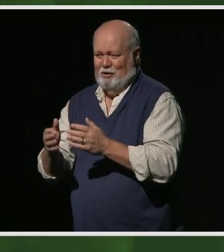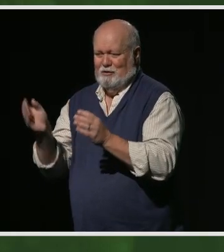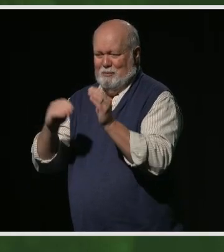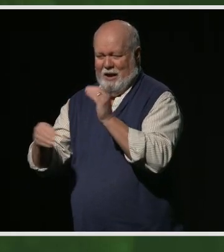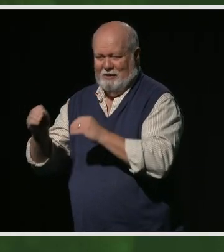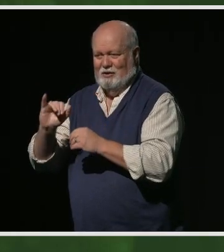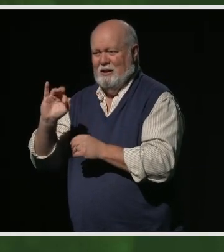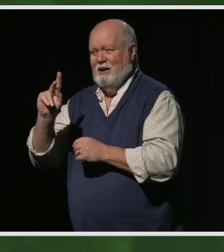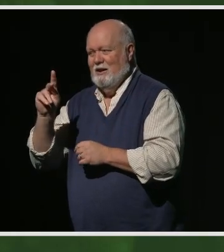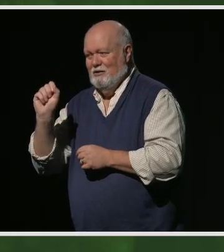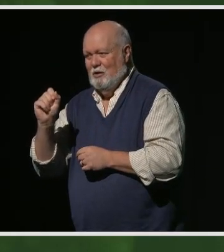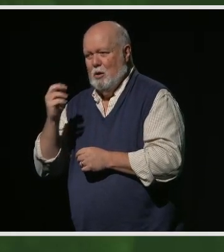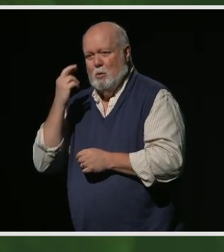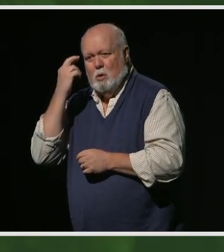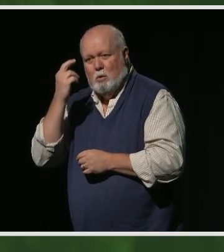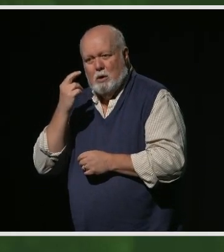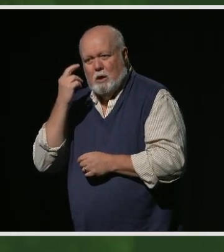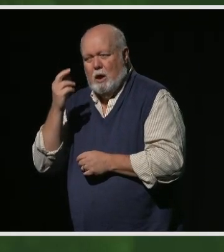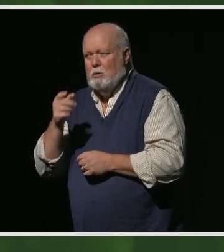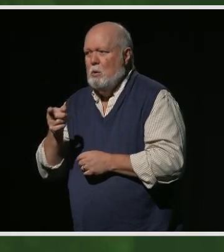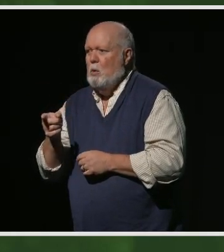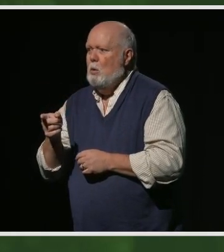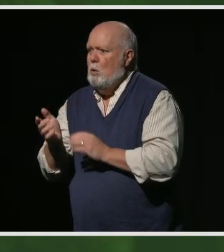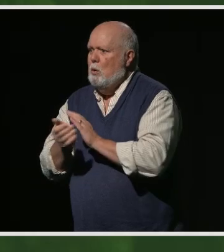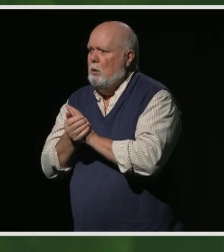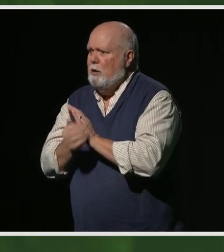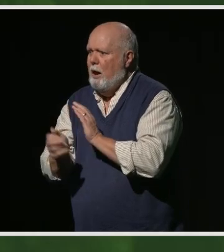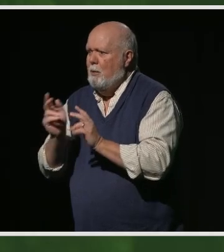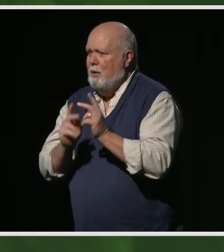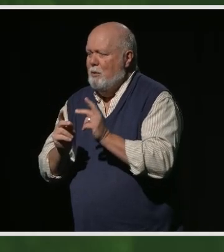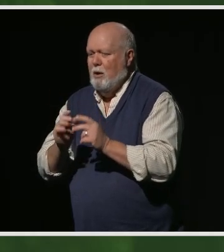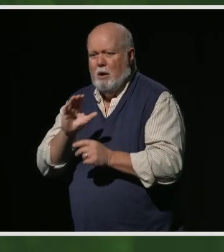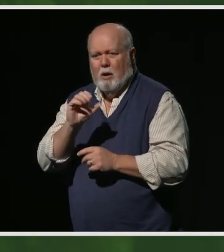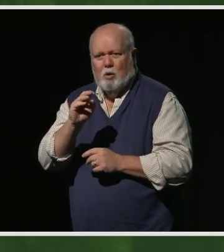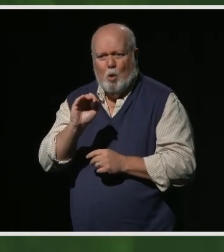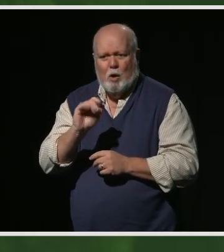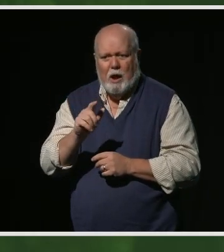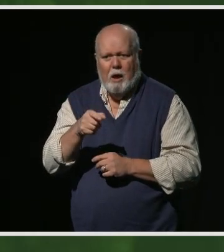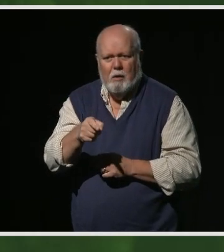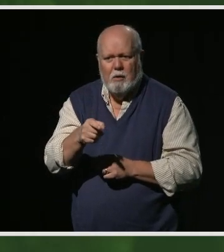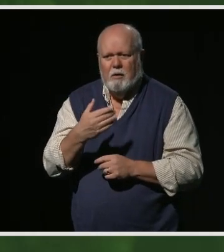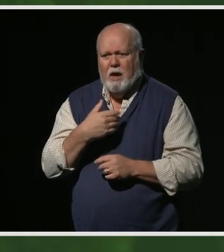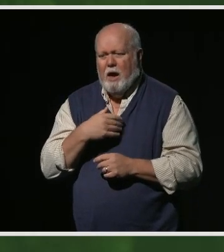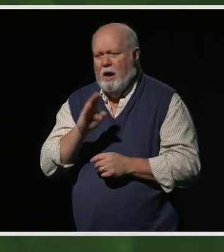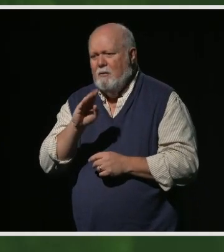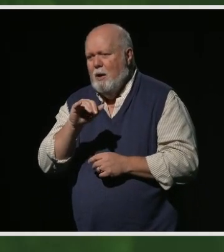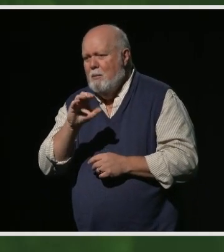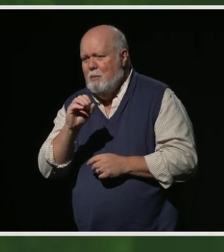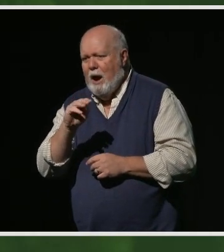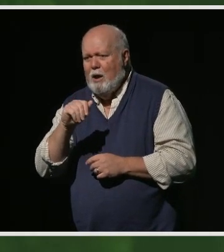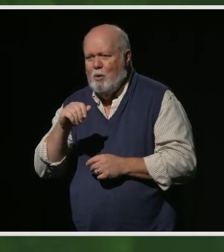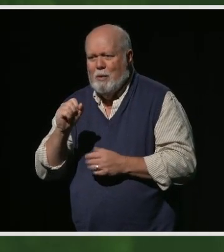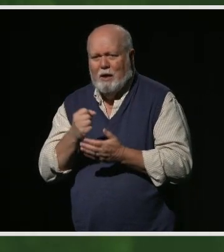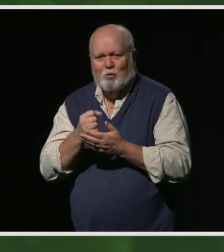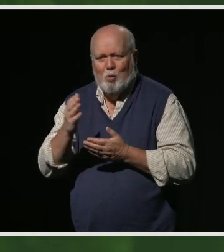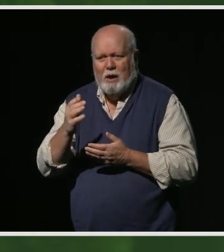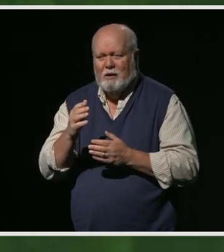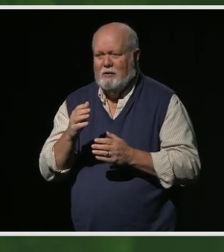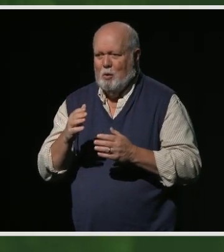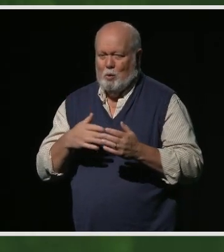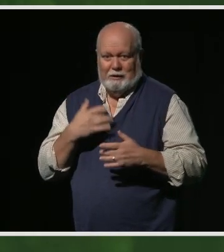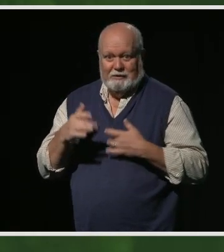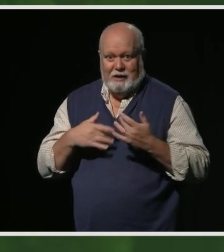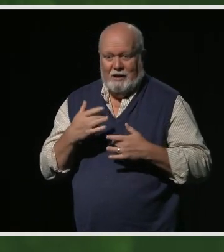we realized there's a pipeline of talent. We met with Cornell, where there's a pipeline of biomass waste, which we get excited about, and no one else usually